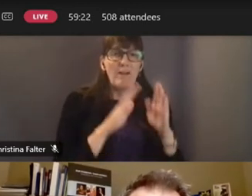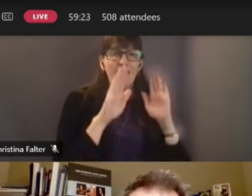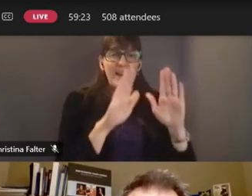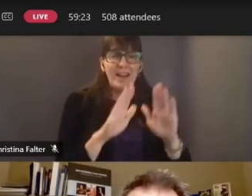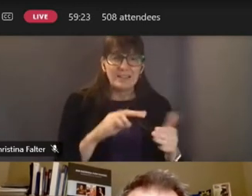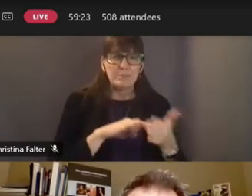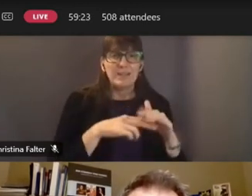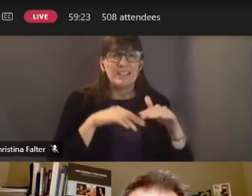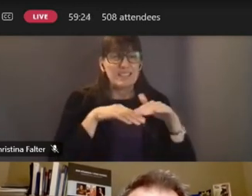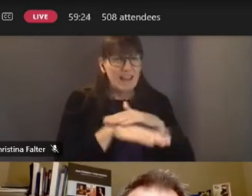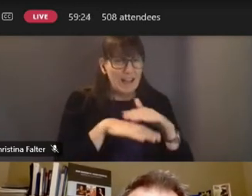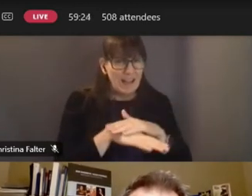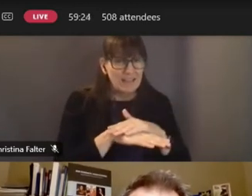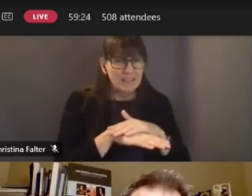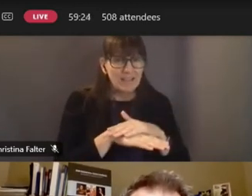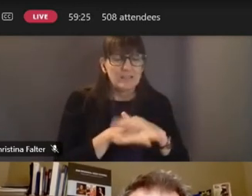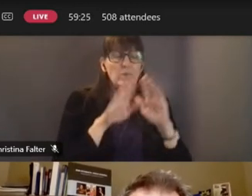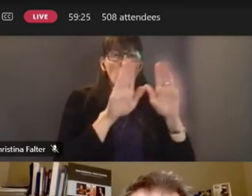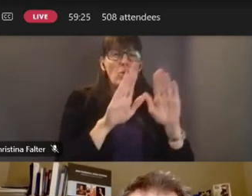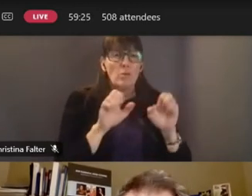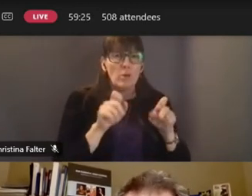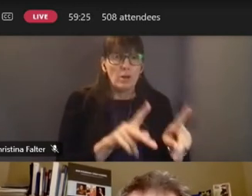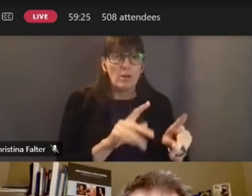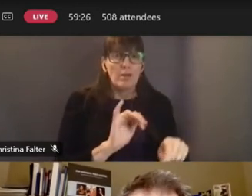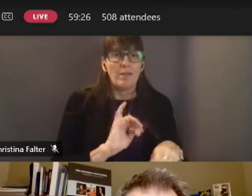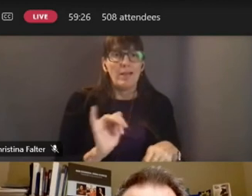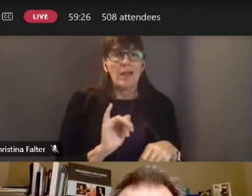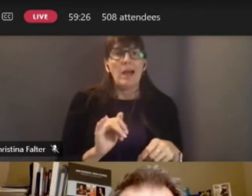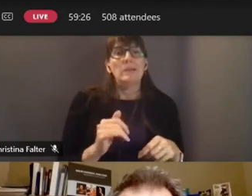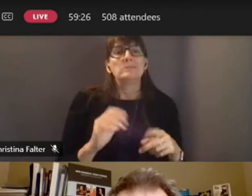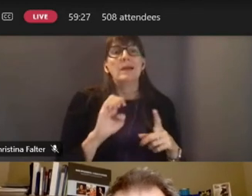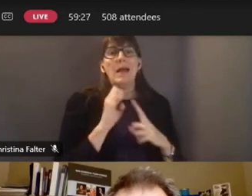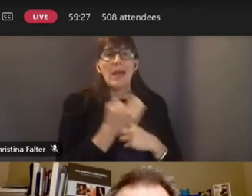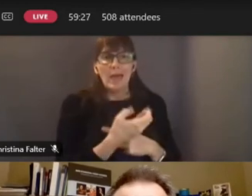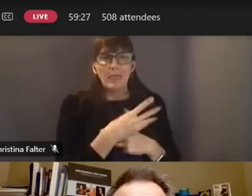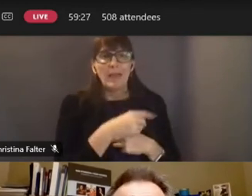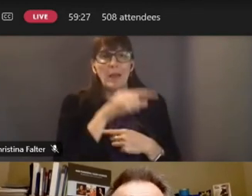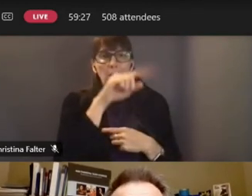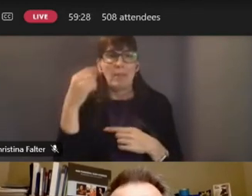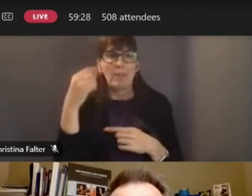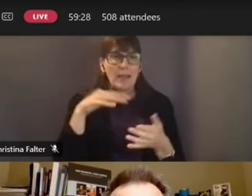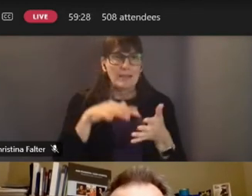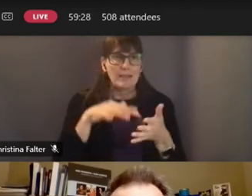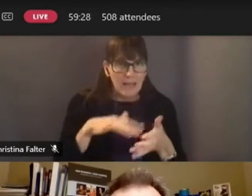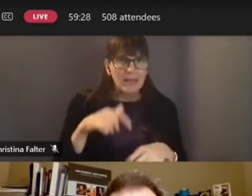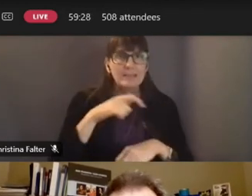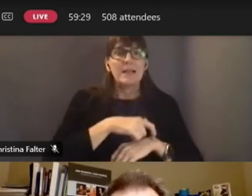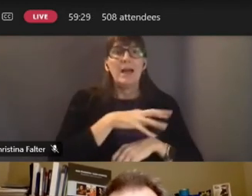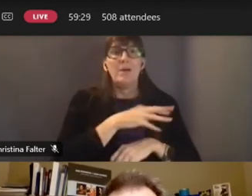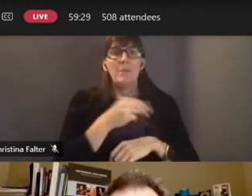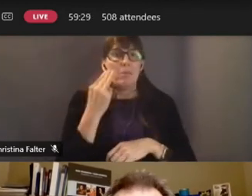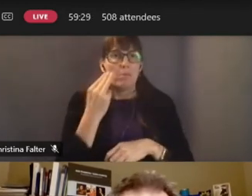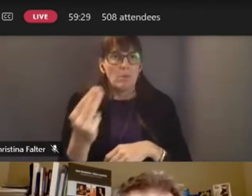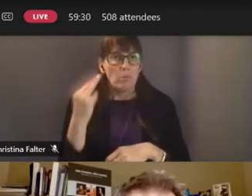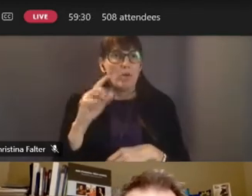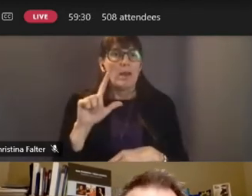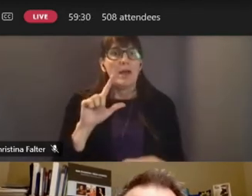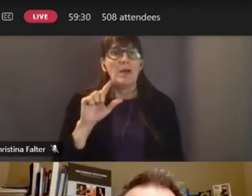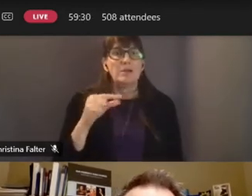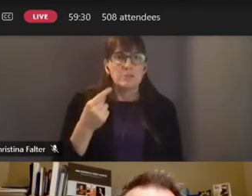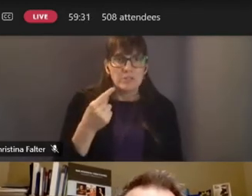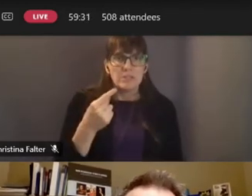excellent opportunities, such as new ethnic studies, Black studies since time immemorial curriculum, LGBTQIA